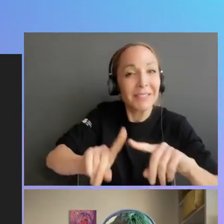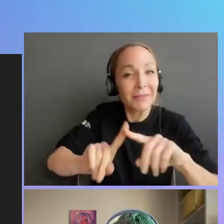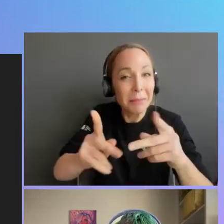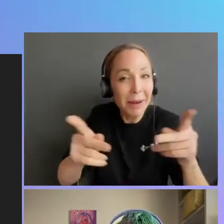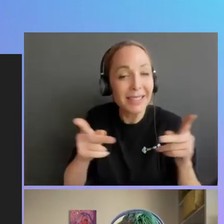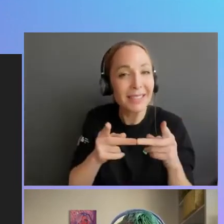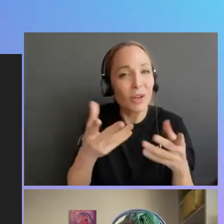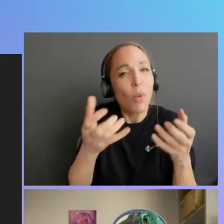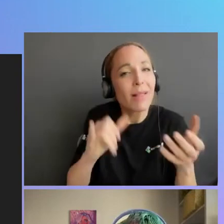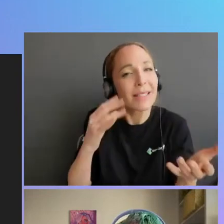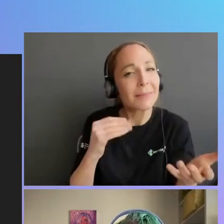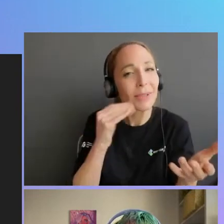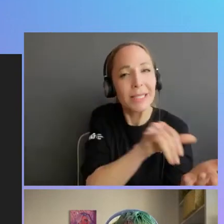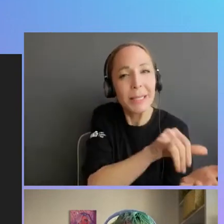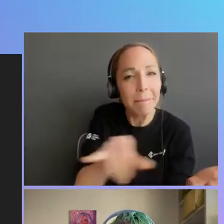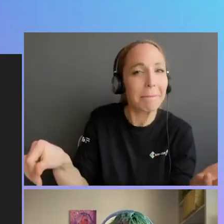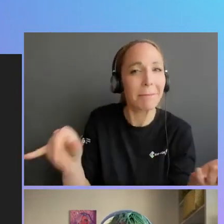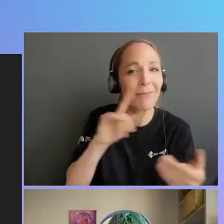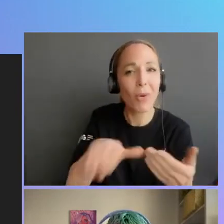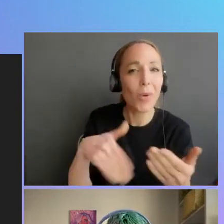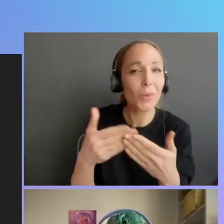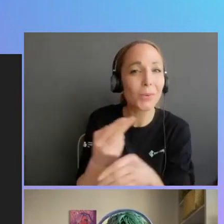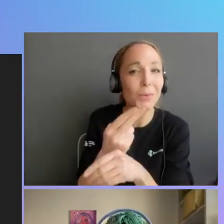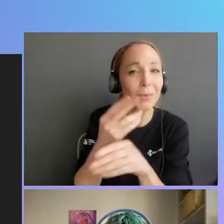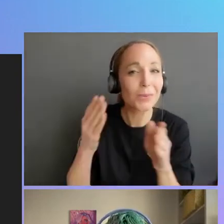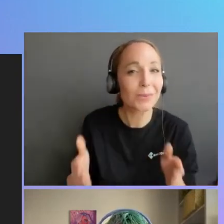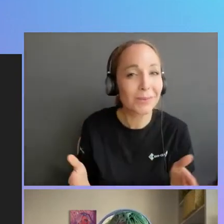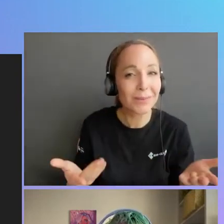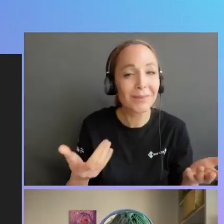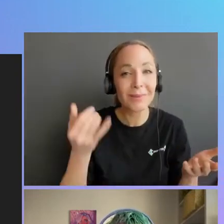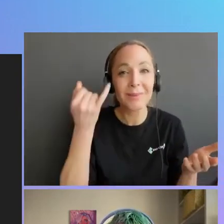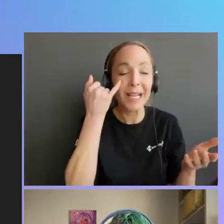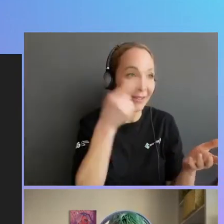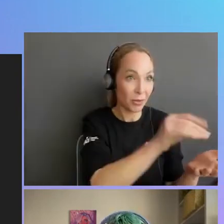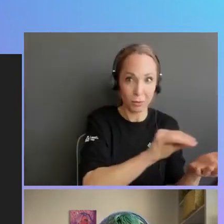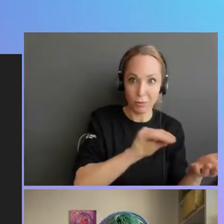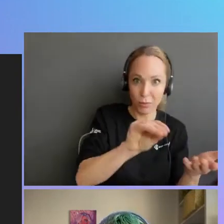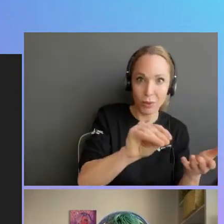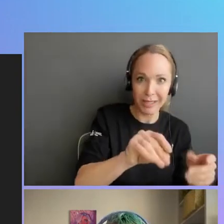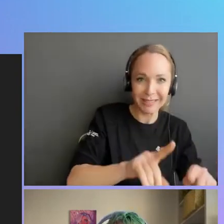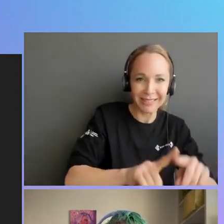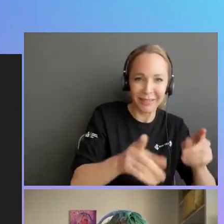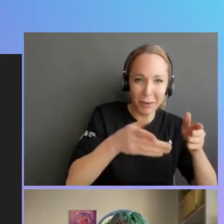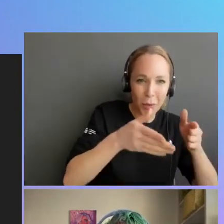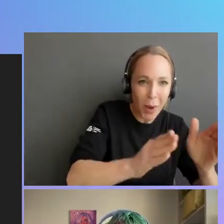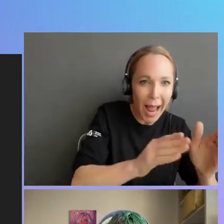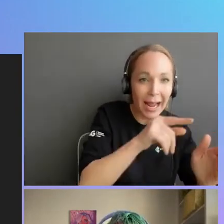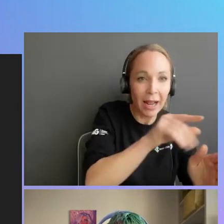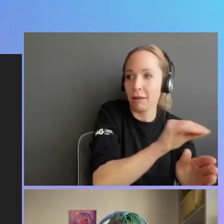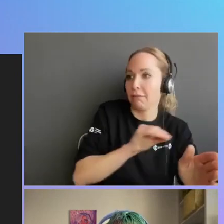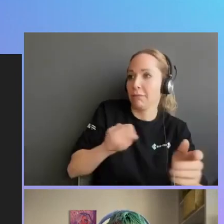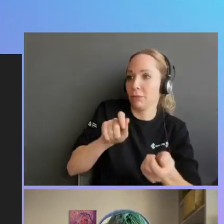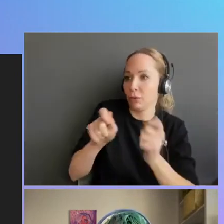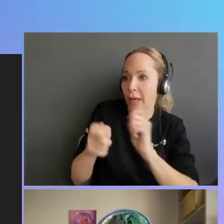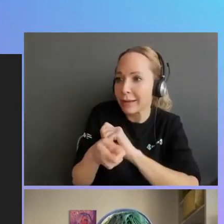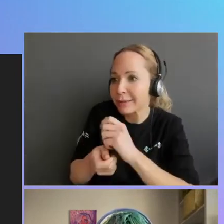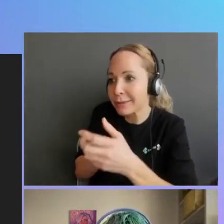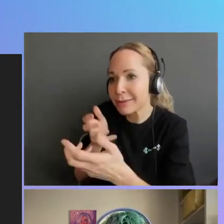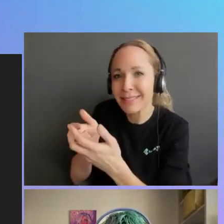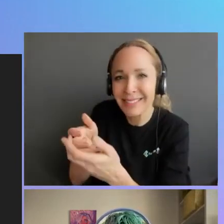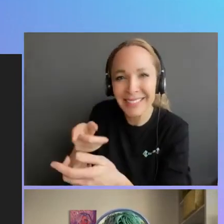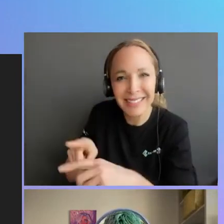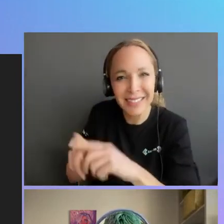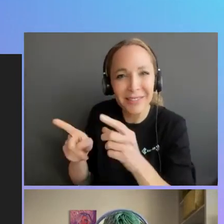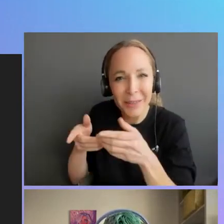users. And if we are implementing those differently in 2 spots, we run the risk of the user